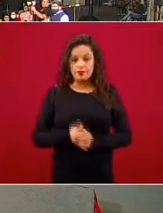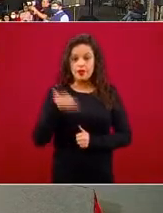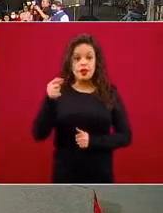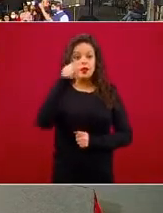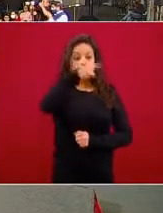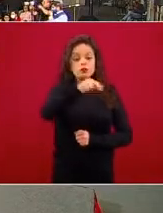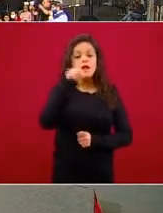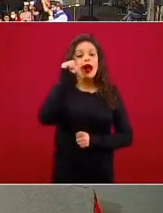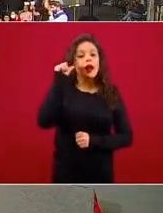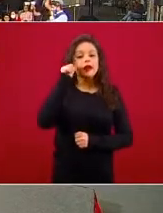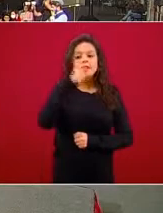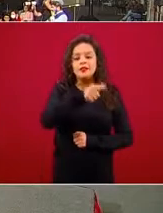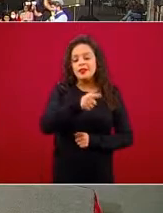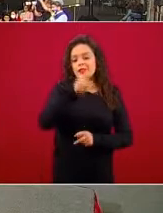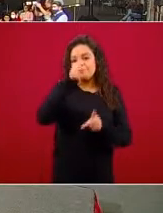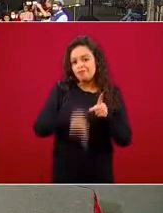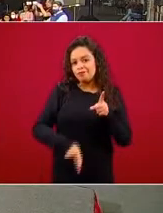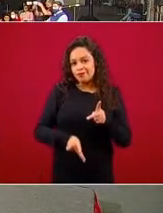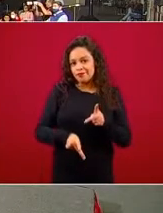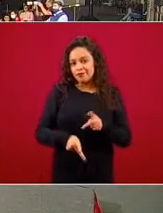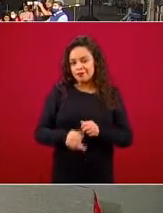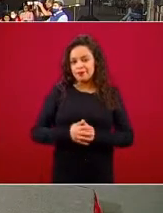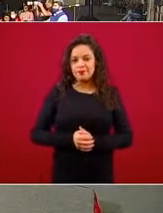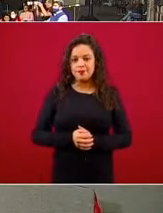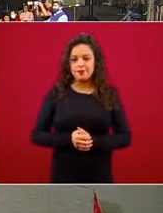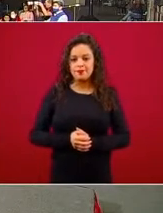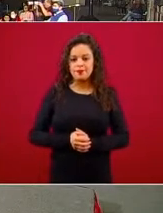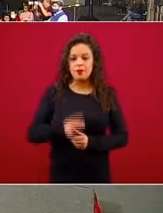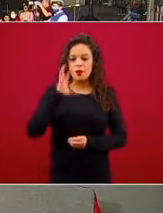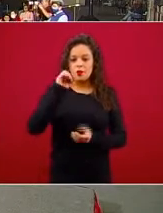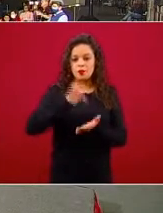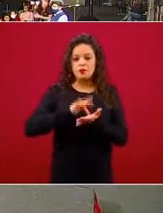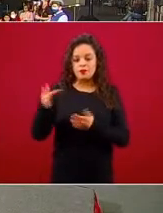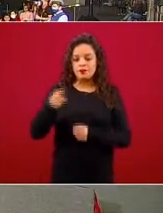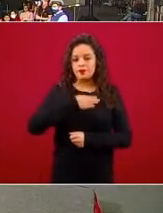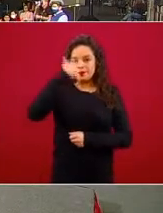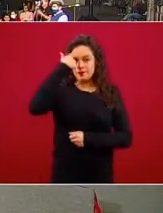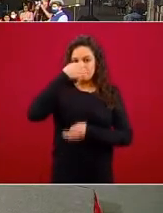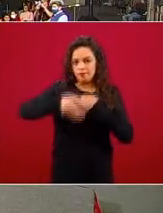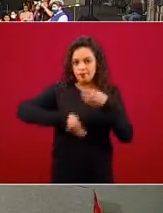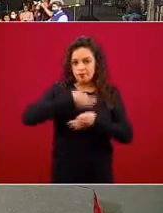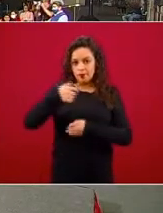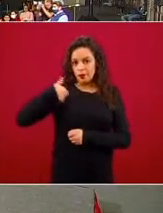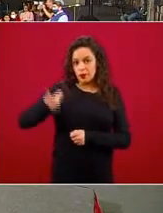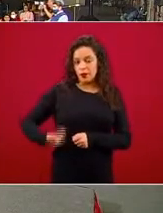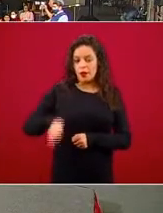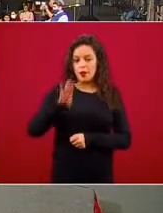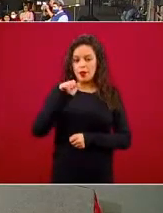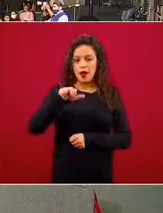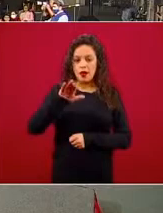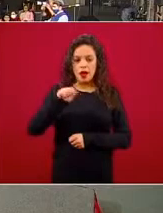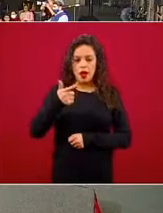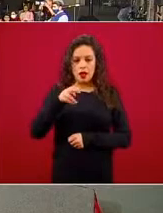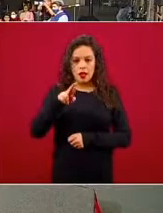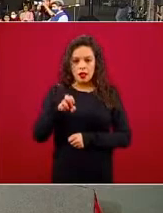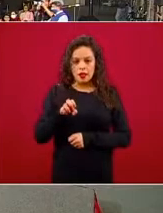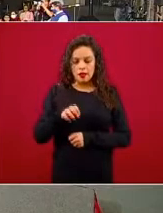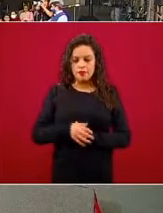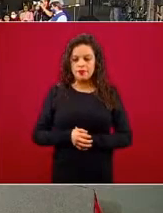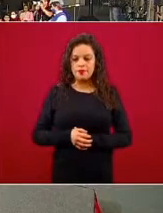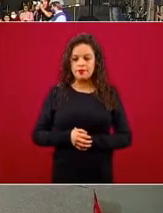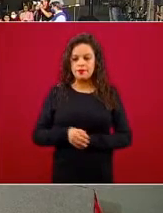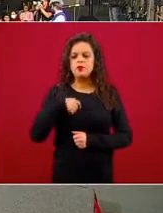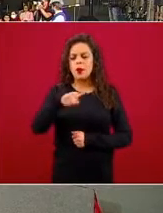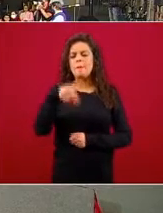ahead. Thank you. Good evening. Bianca from Notimex TV. My question for you is,